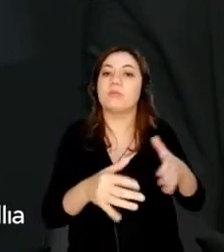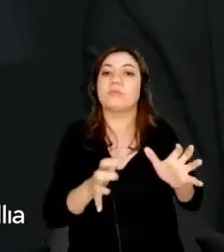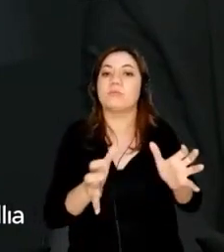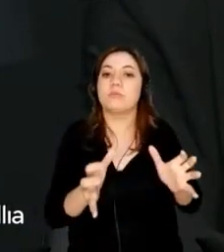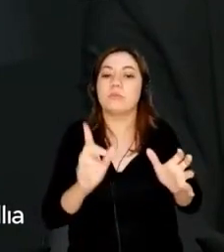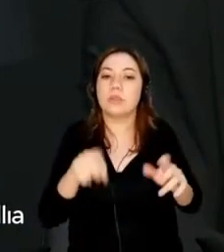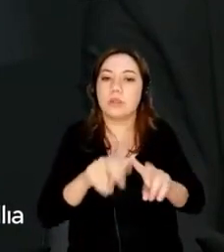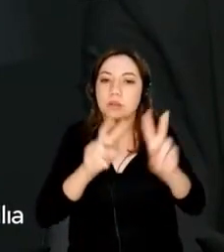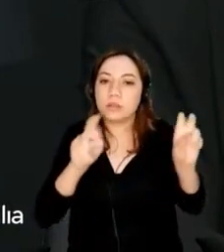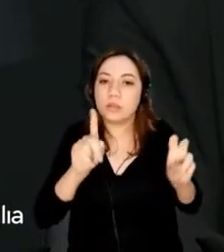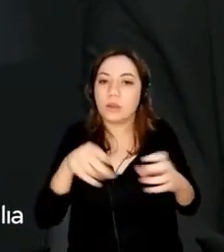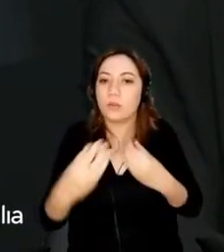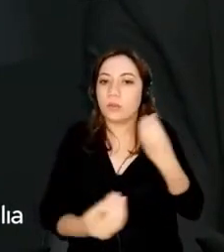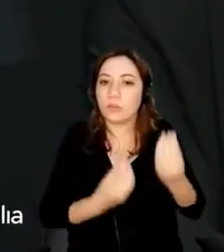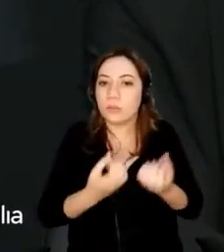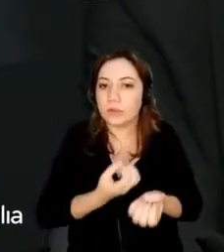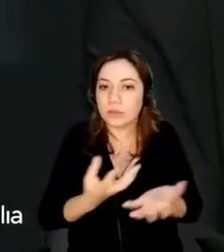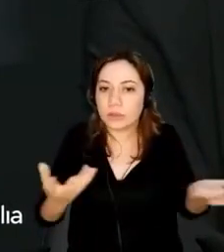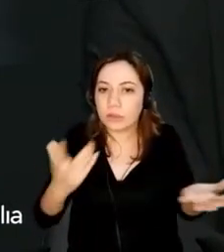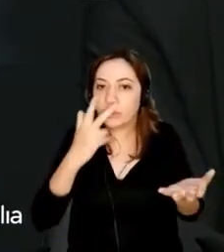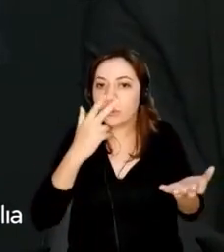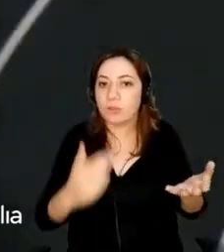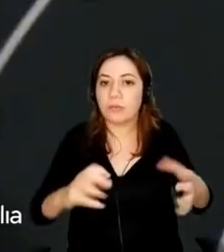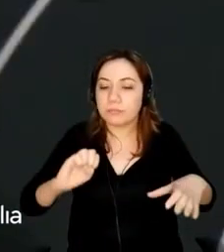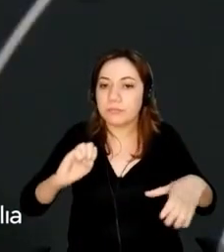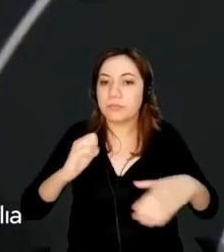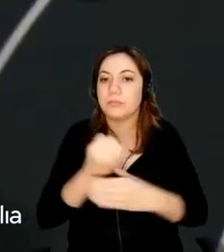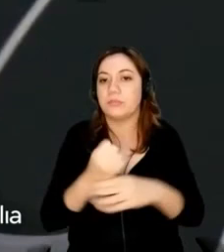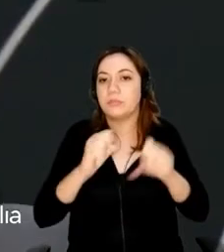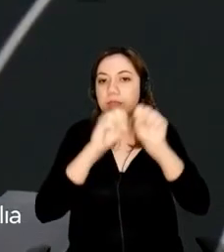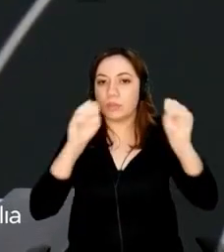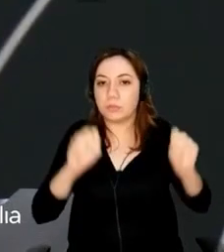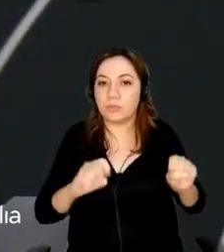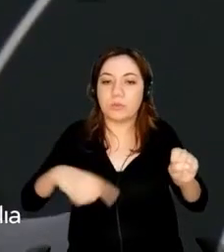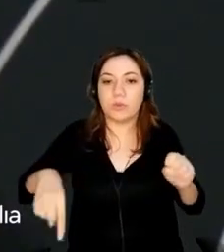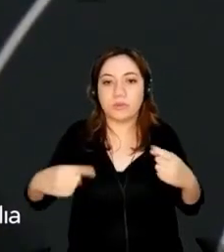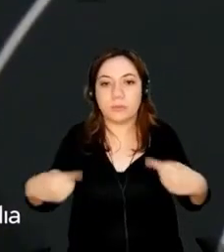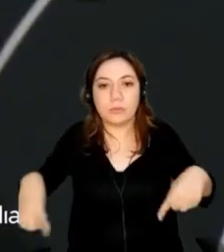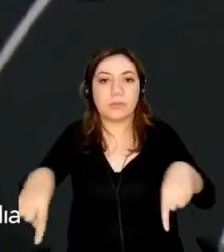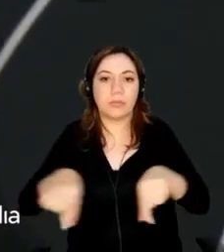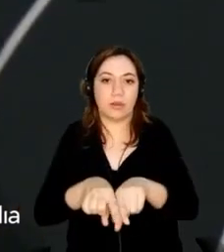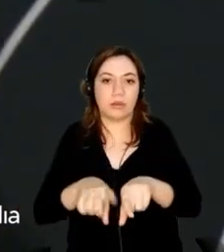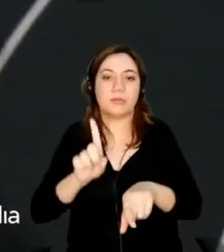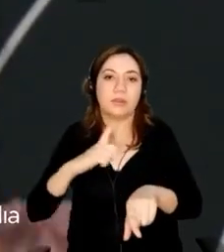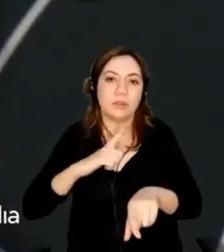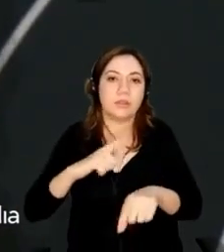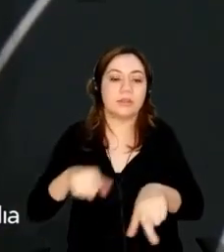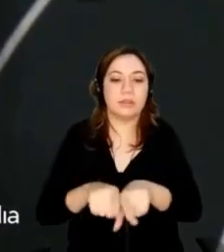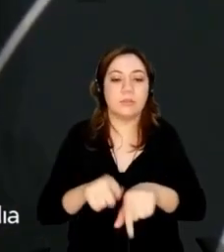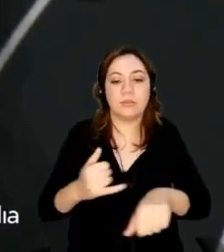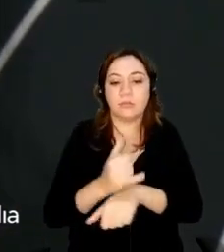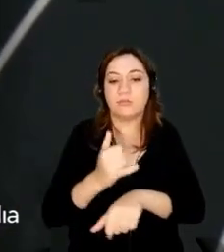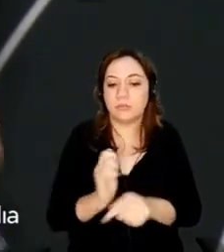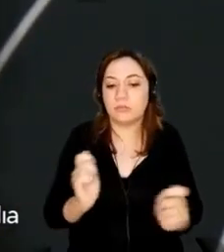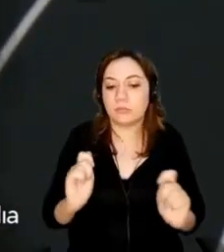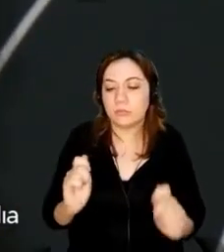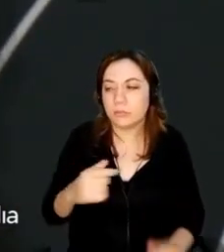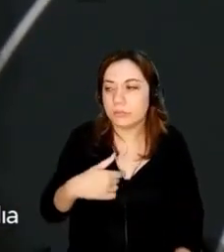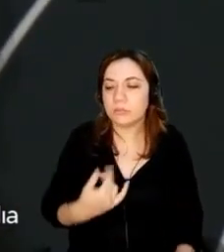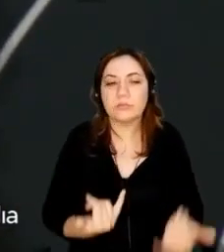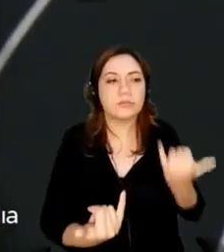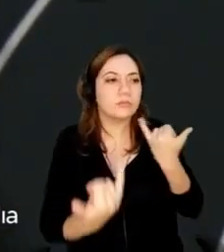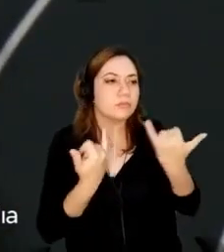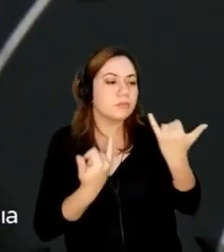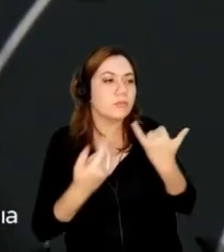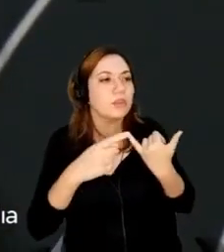while leveraging the best available tools. So I think I read recently that about a new product that you guys had